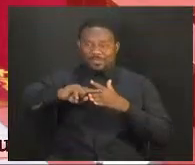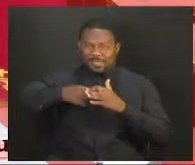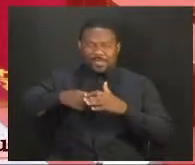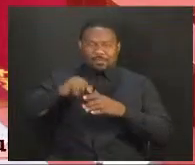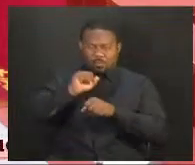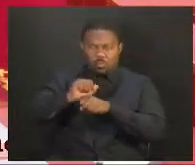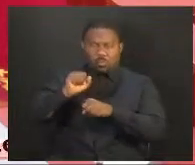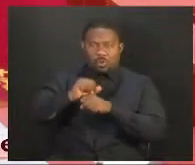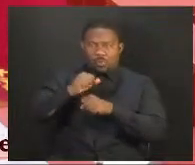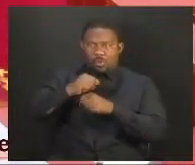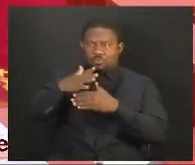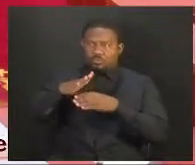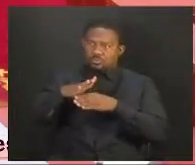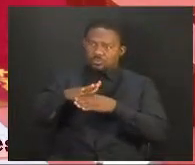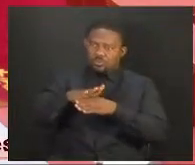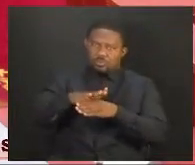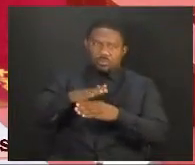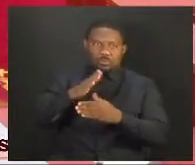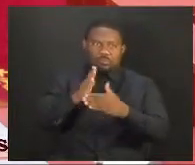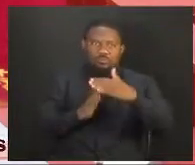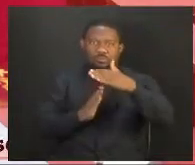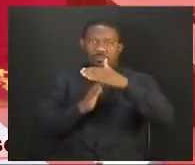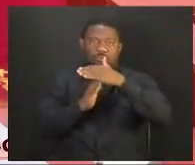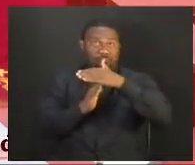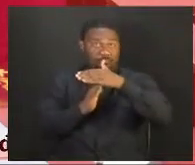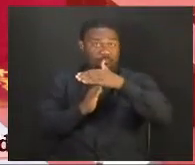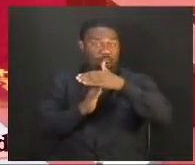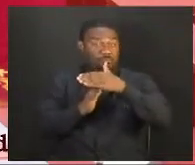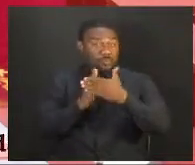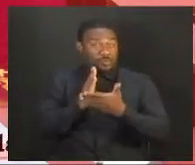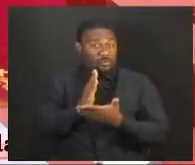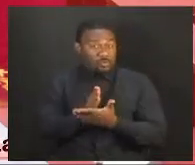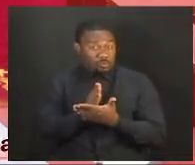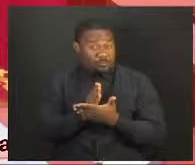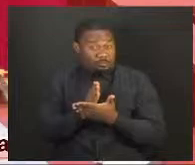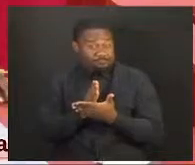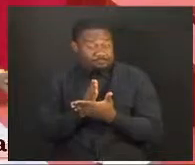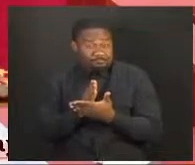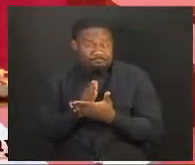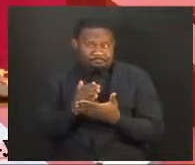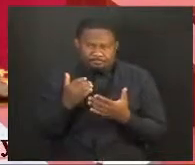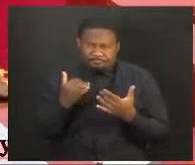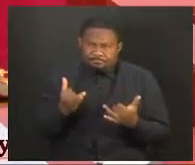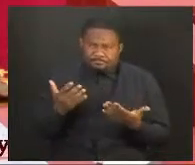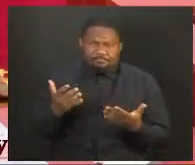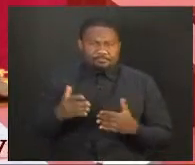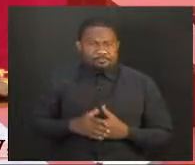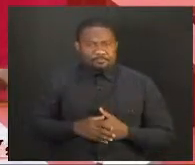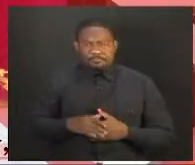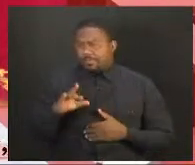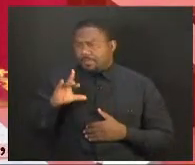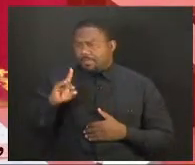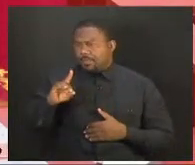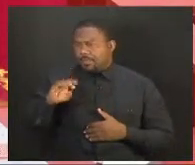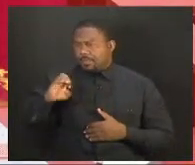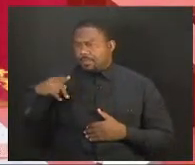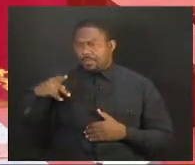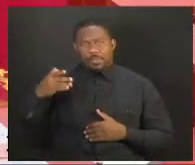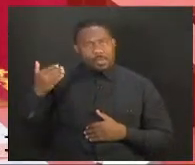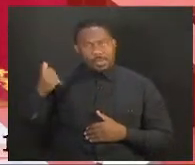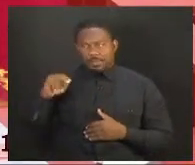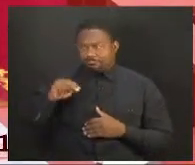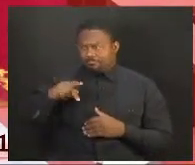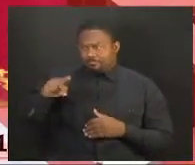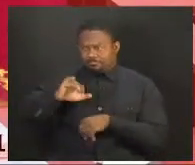Mr. Speaker, due to the bilateral creditors' debt restructuring that is ongoing, undertaken by previous